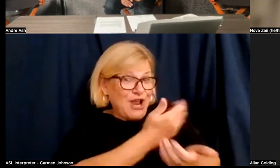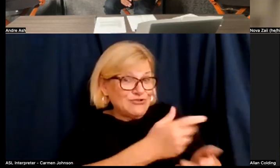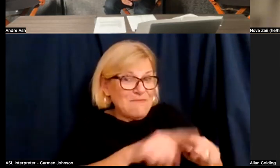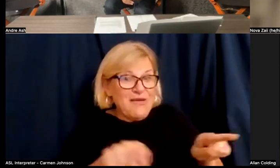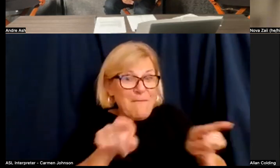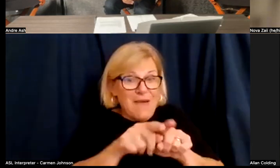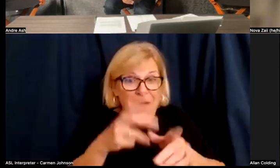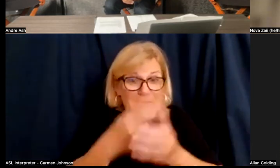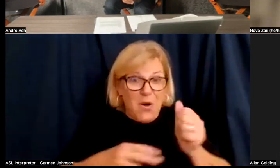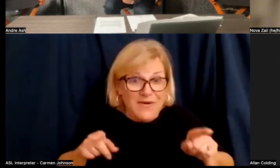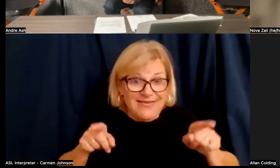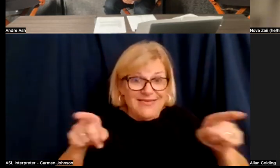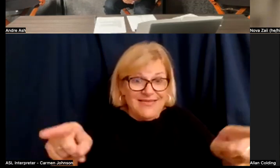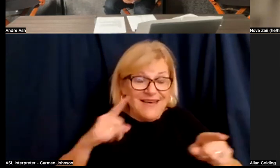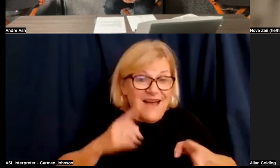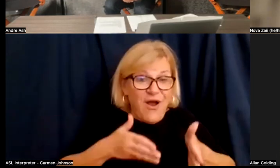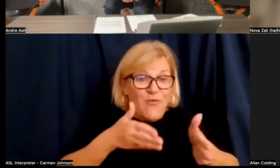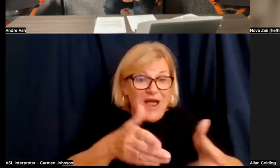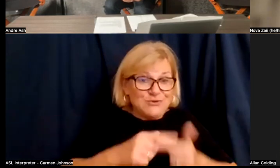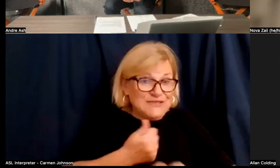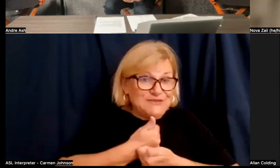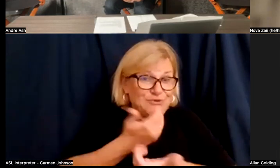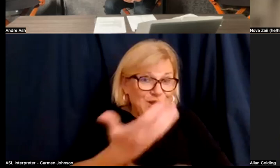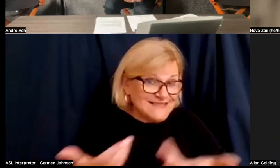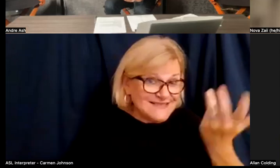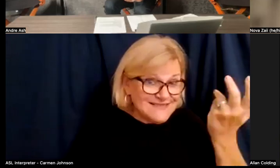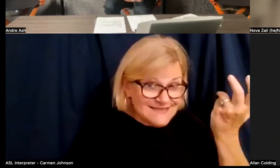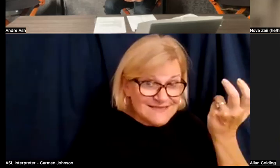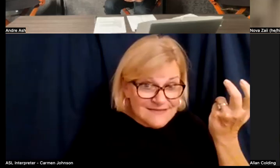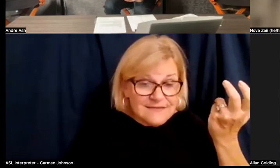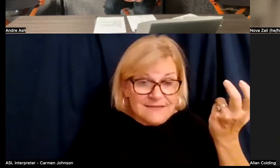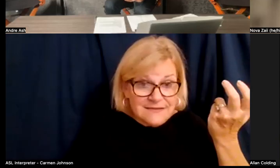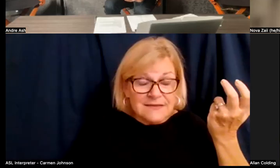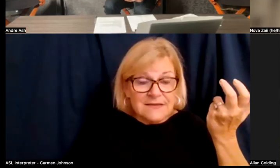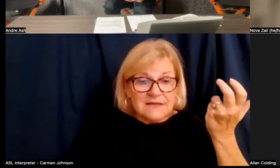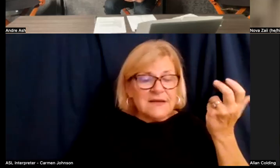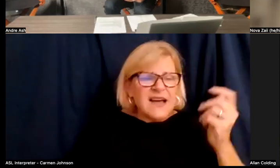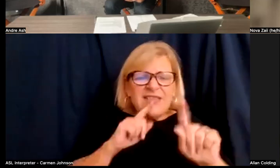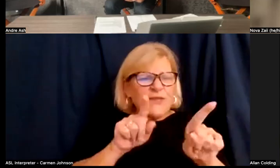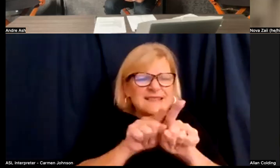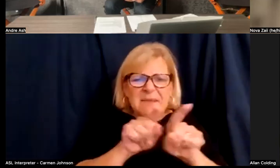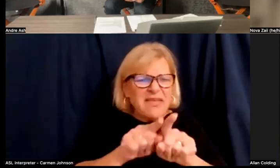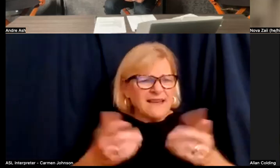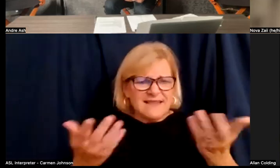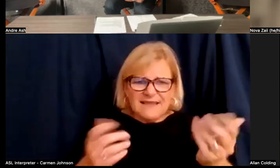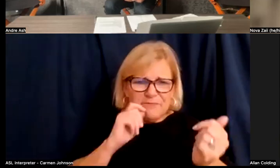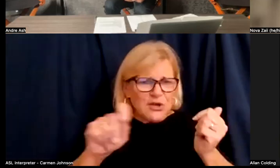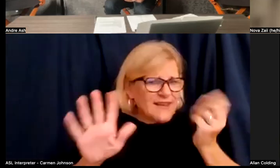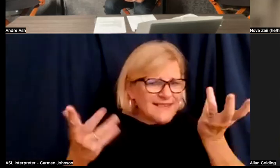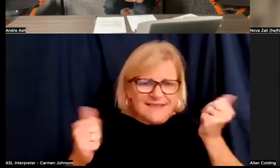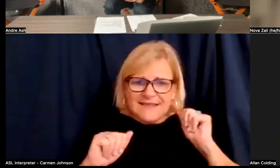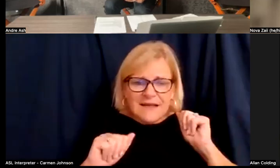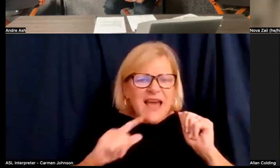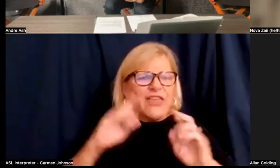But both of them are avenues for expression. Okay, and they're the same thing. Period. Yeah.